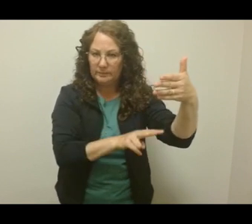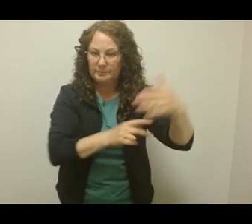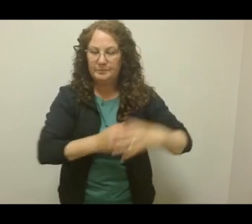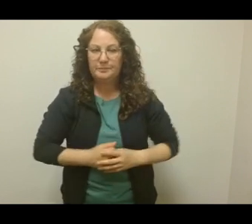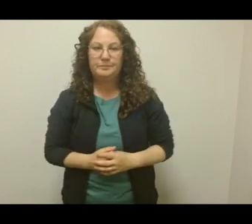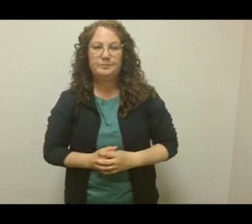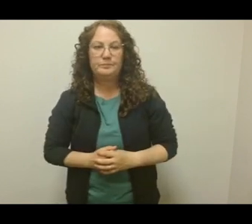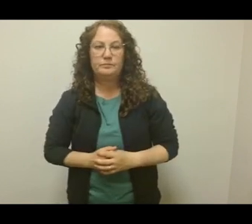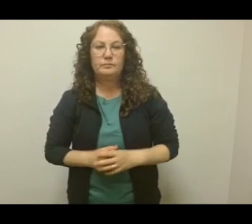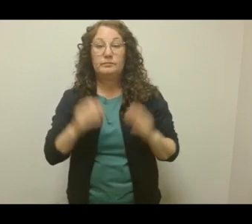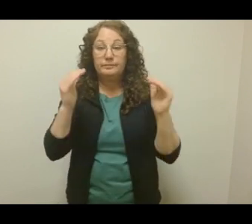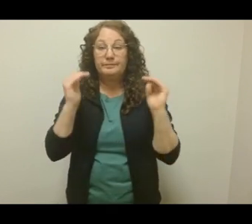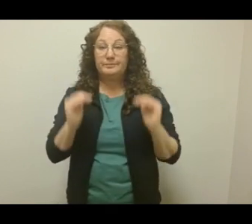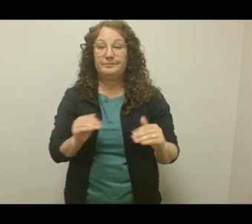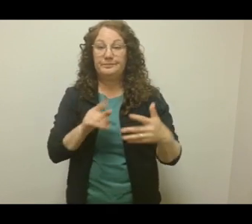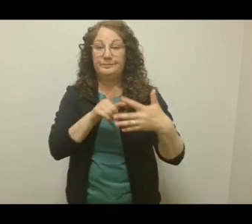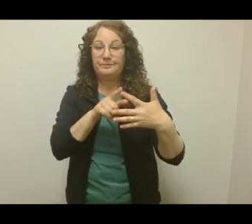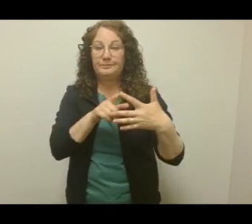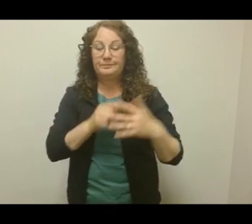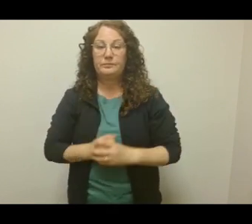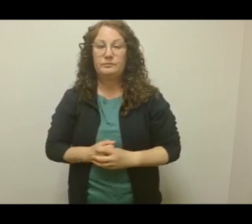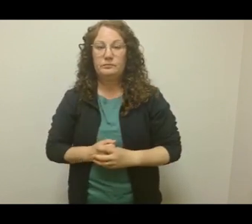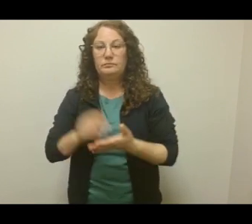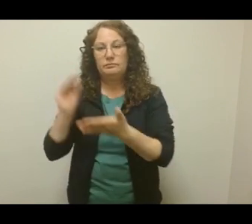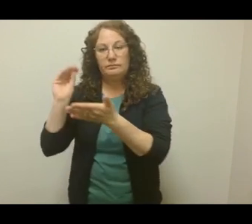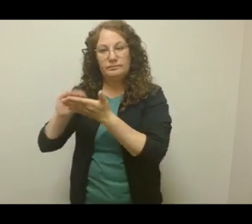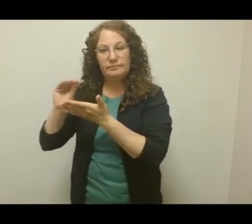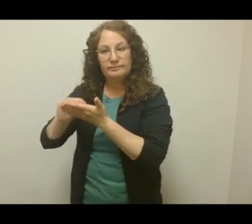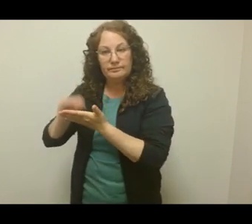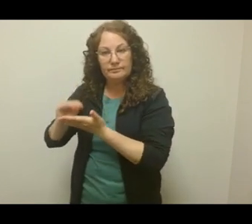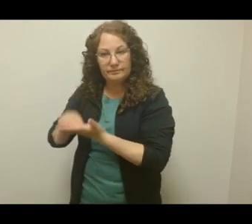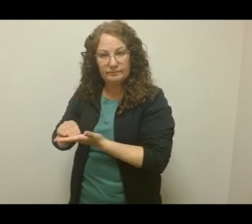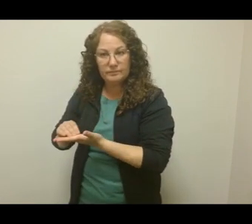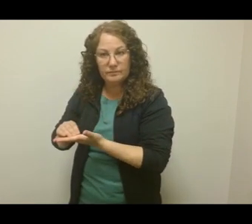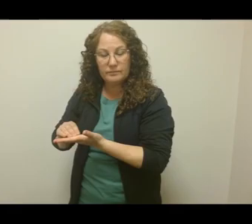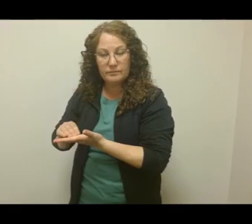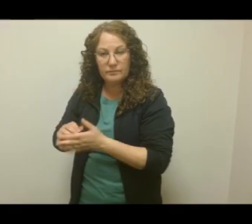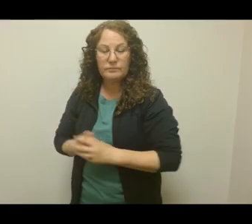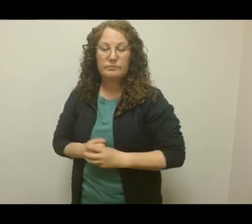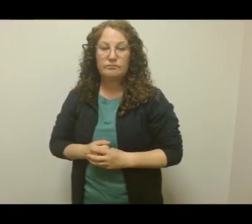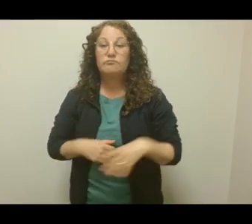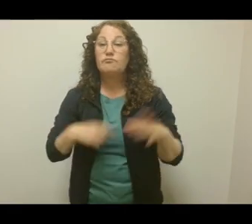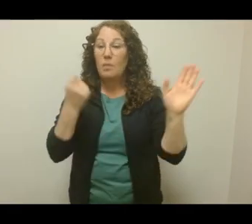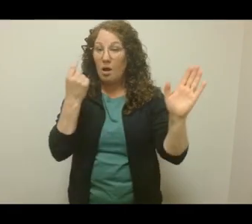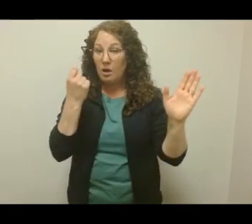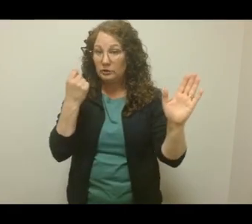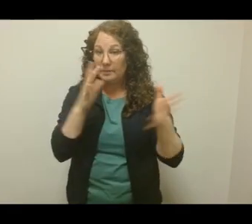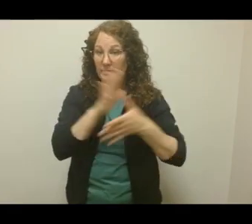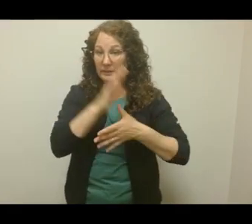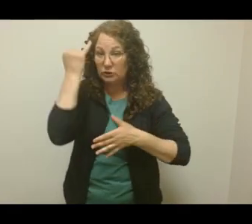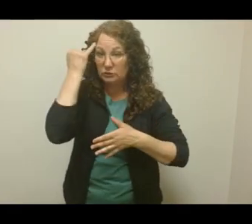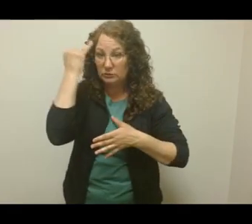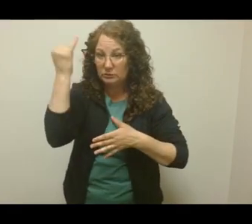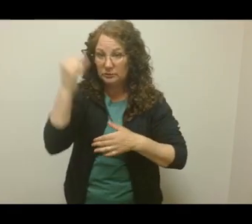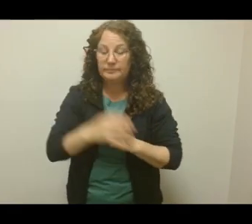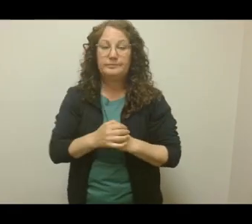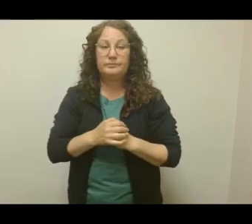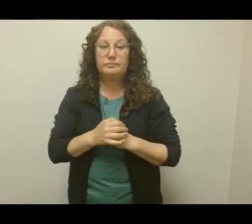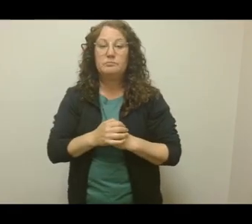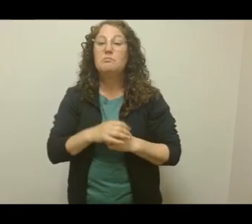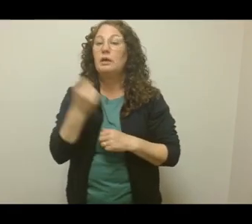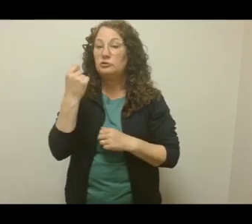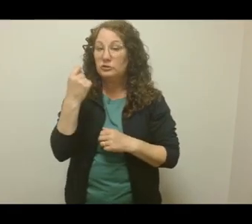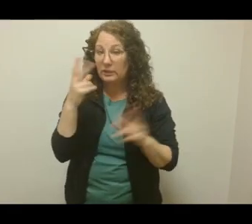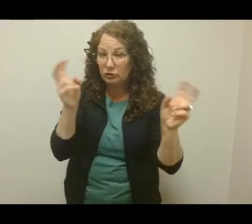The next step is to take notes. So you've understood the main topic and you've understood the main idea or